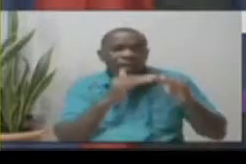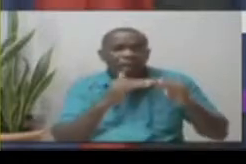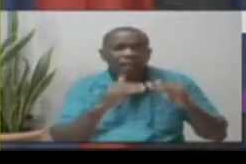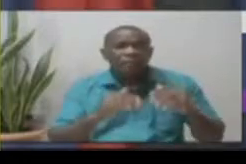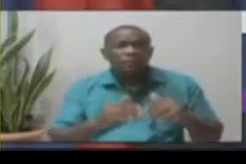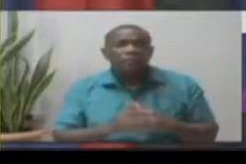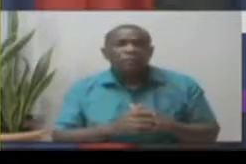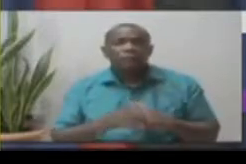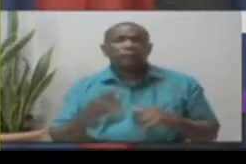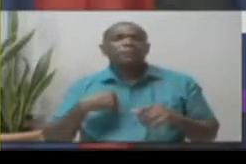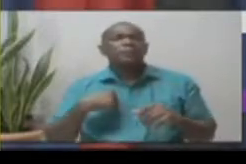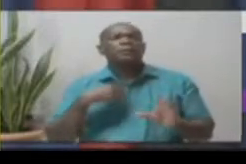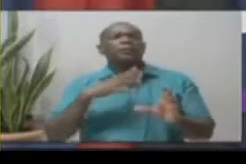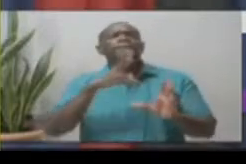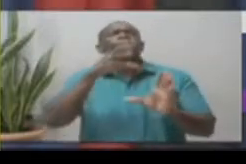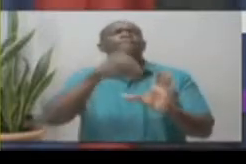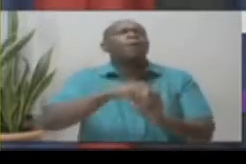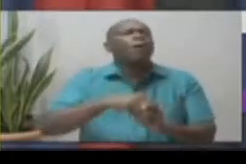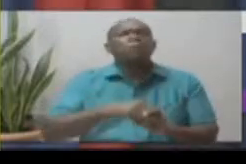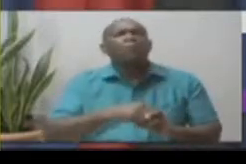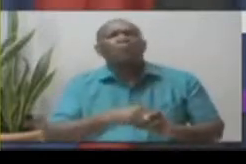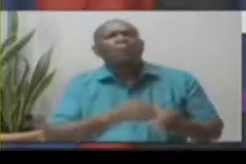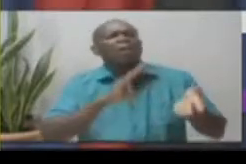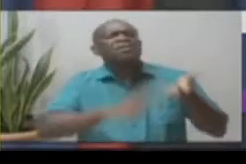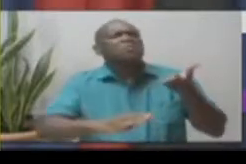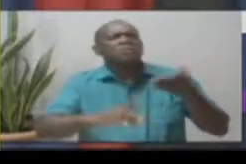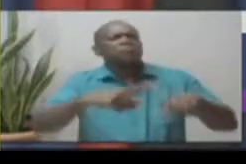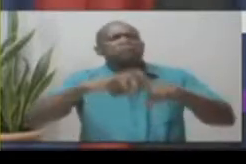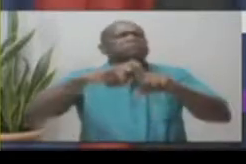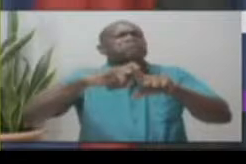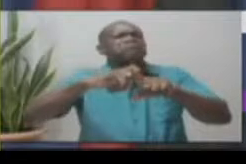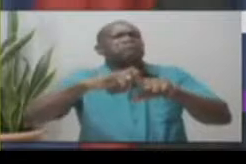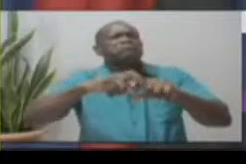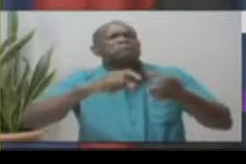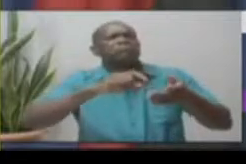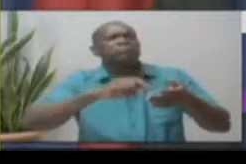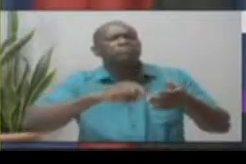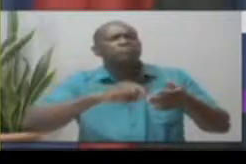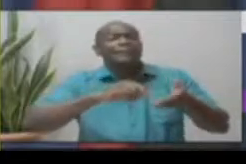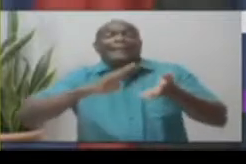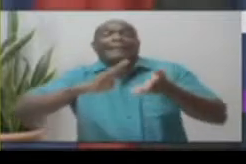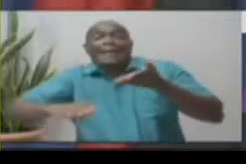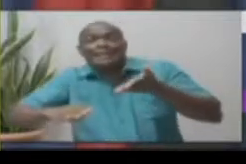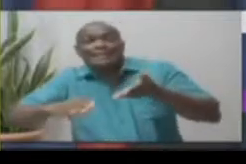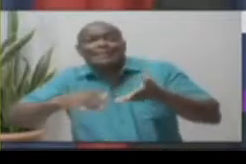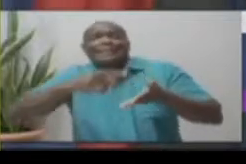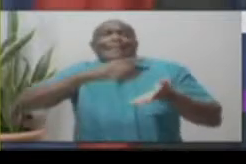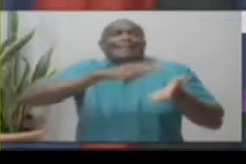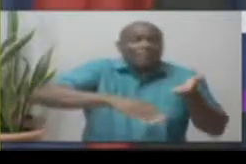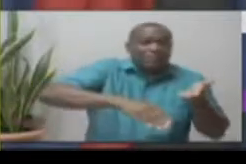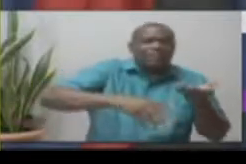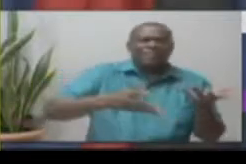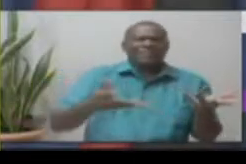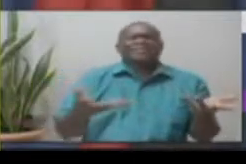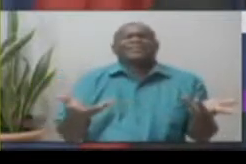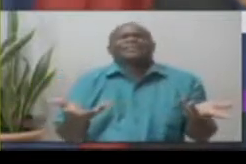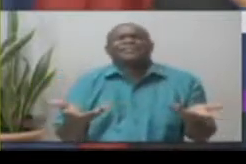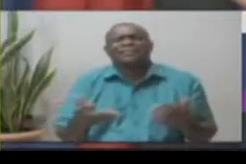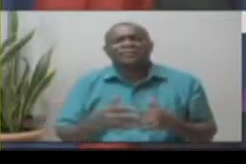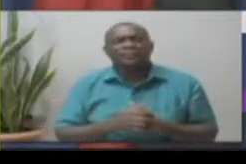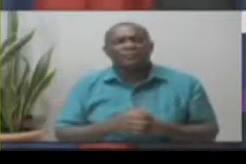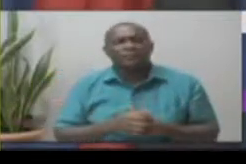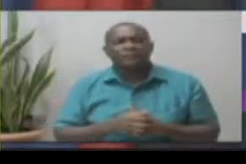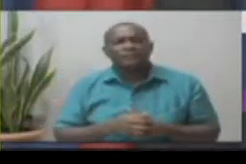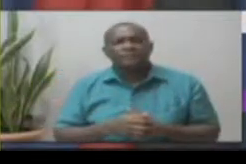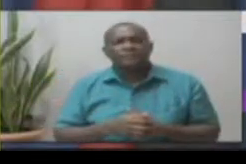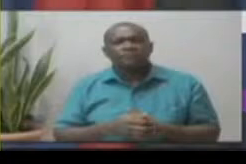for me to interfere with it as Prime Minister for some employees of the state, what ministers are, and other employees are not. And